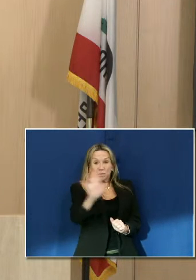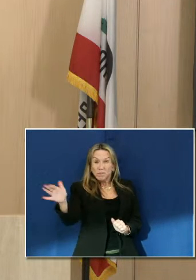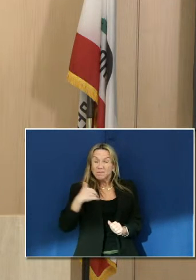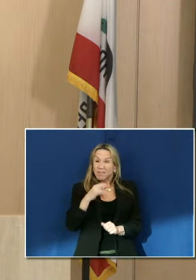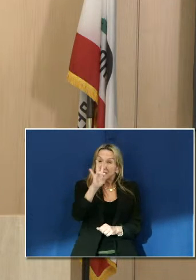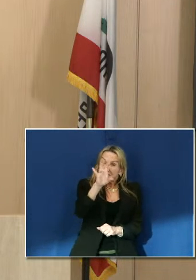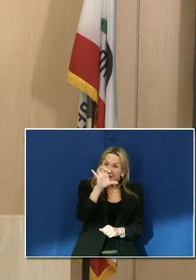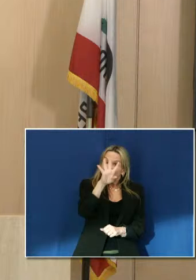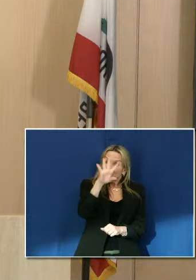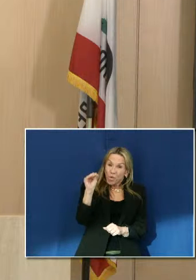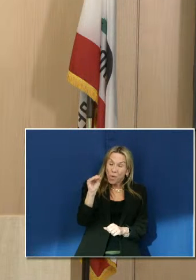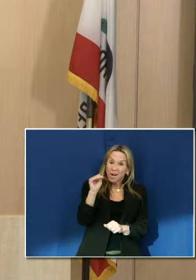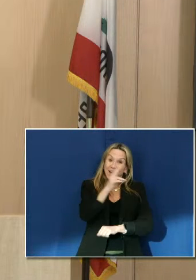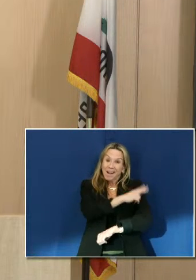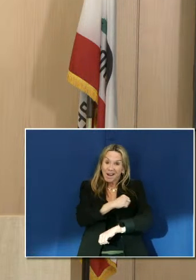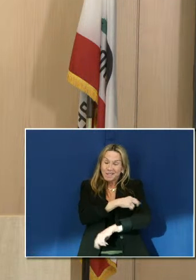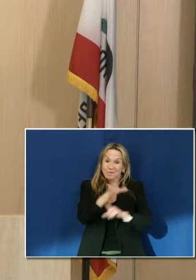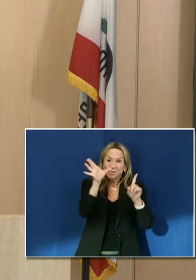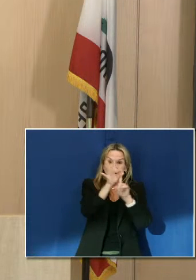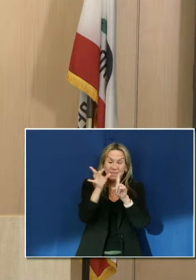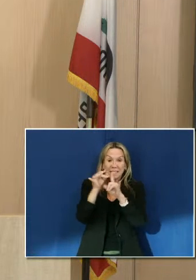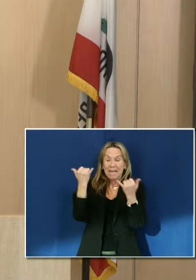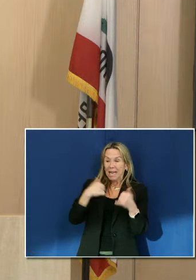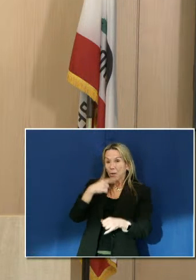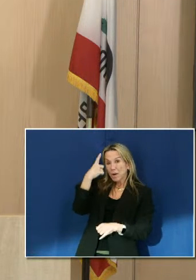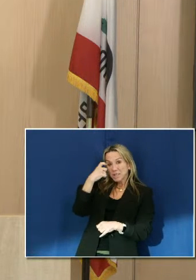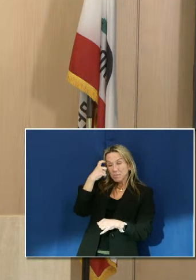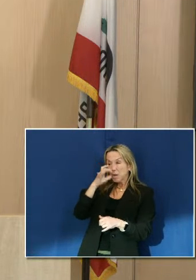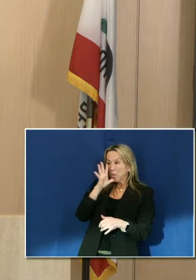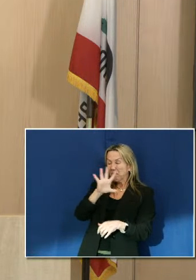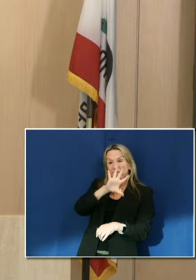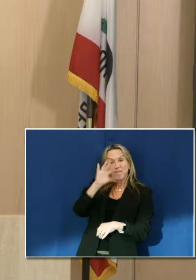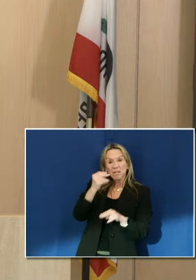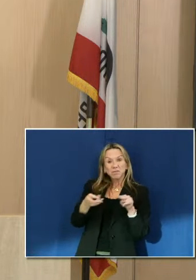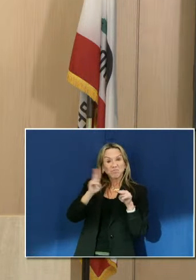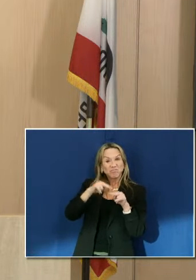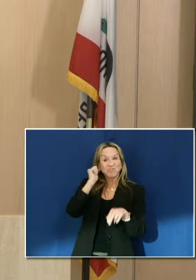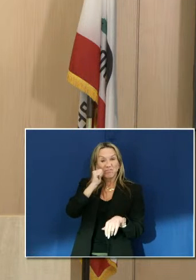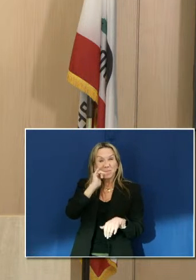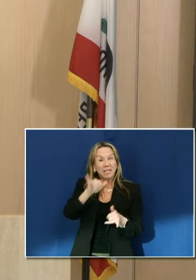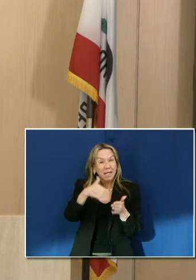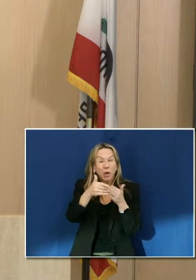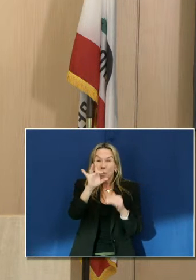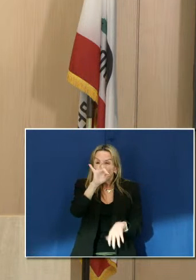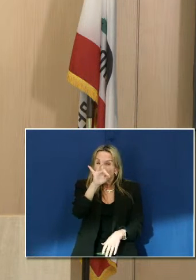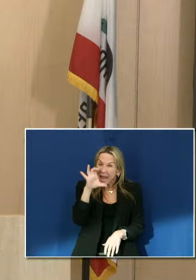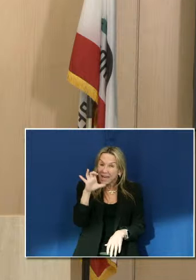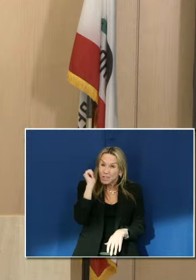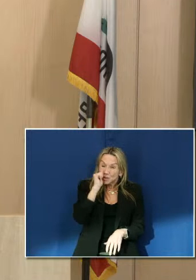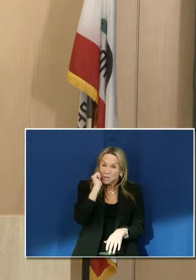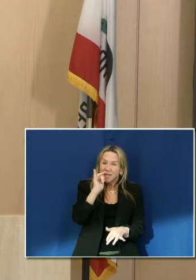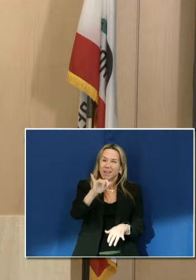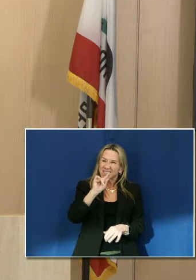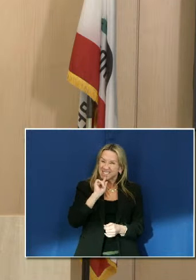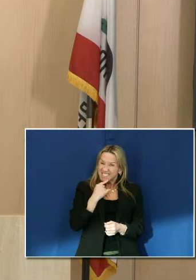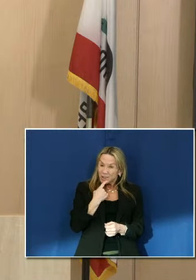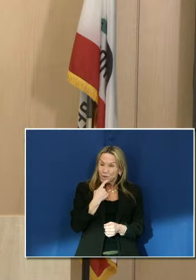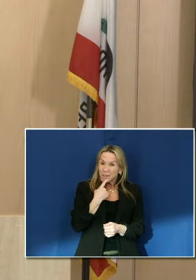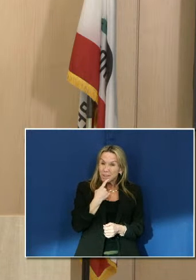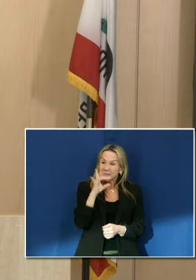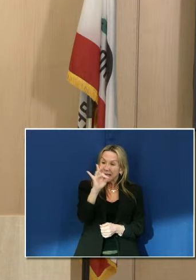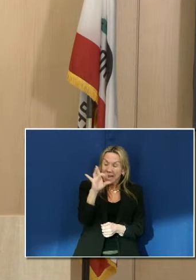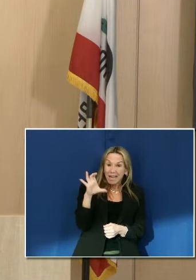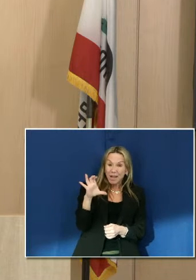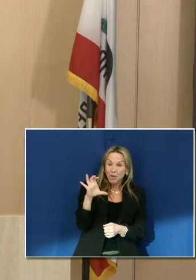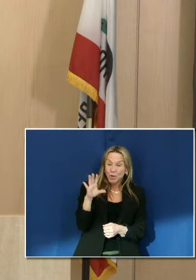740 with another 50 suspected, almost 800. That's serious business. And it's happening for